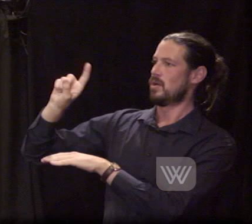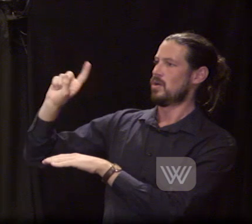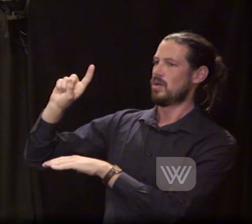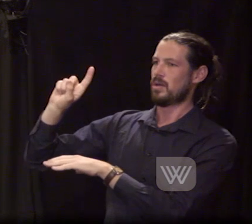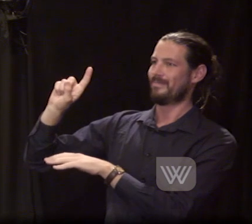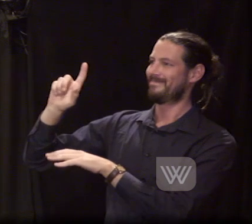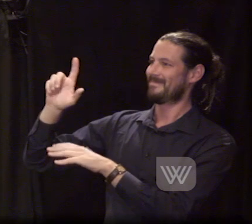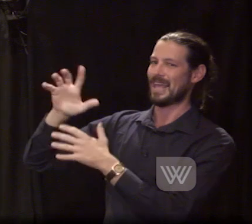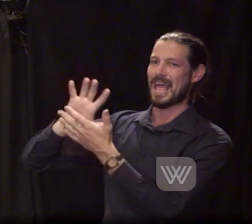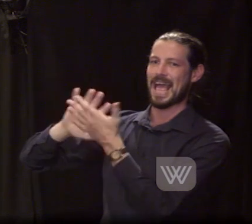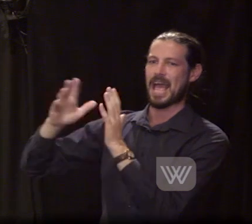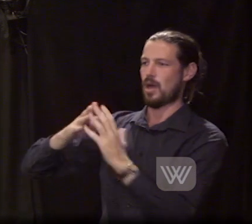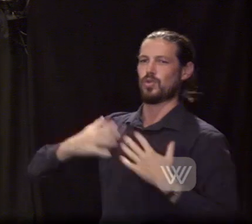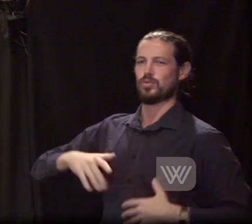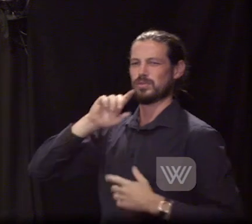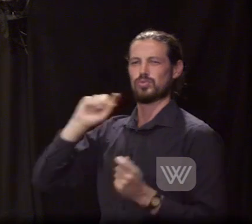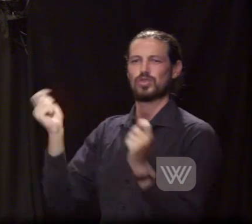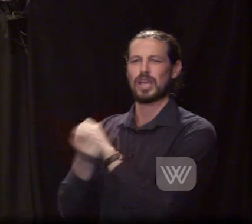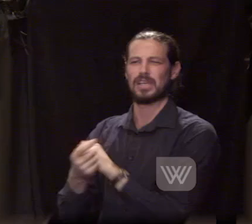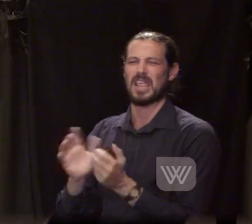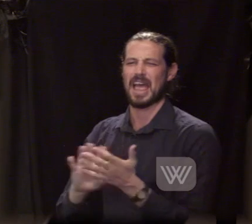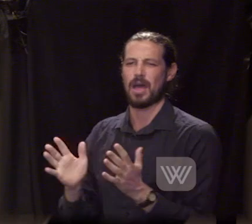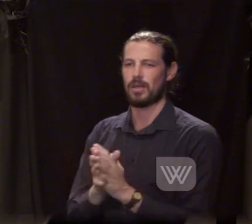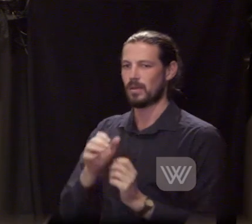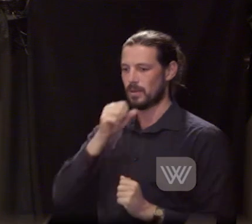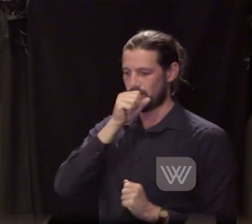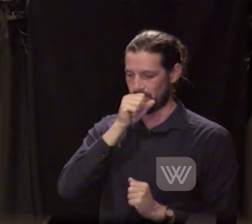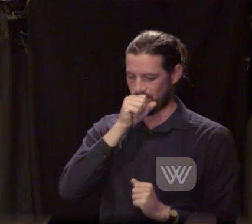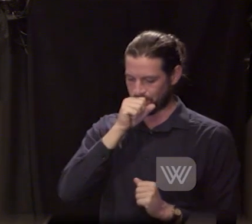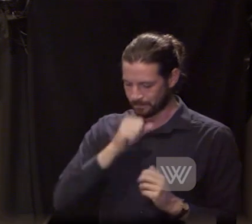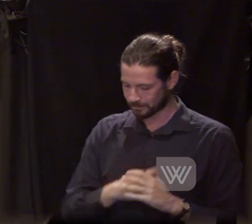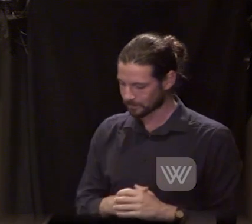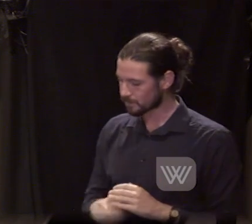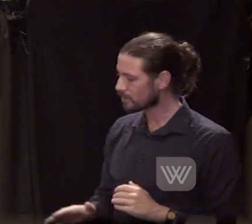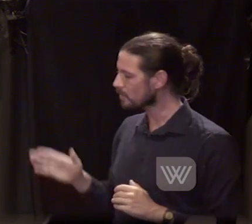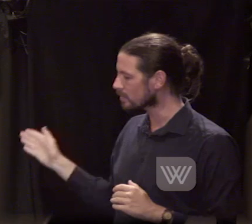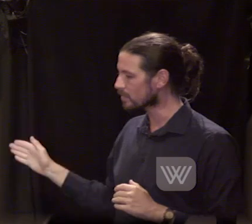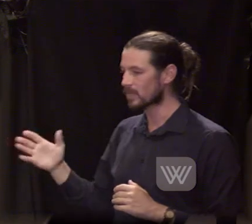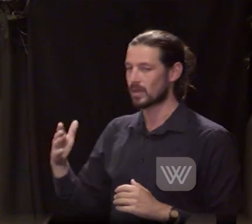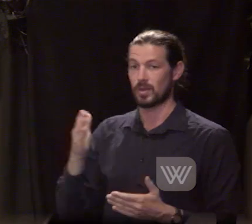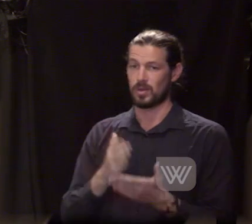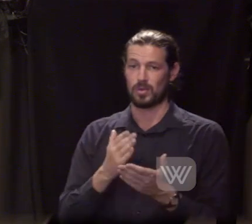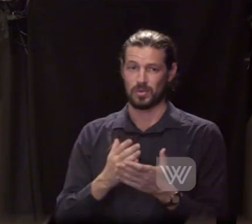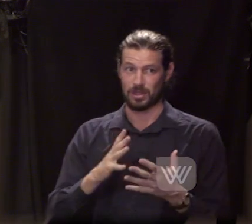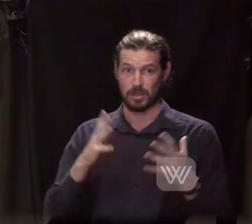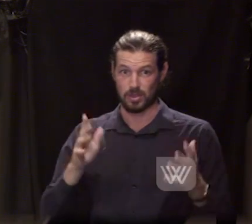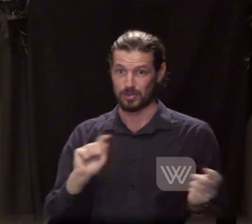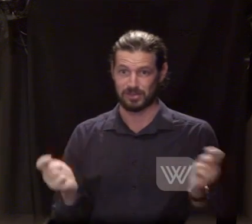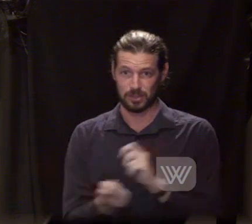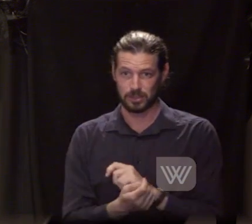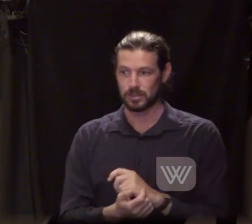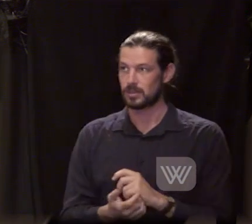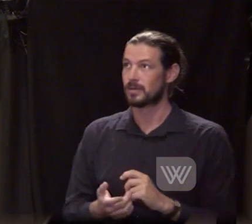change from how we are on Earth to be a success? There's going to be a lot of changes that happen. One is, just